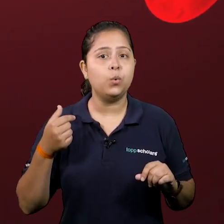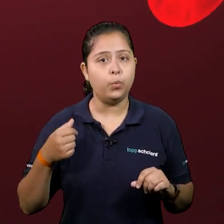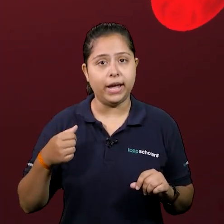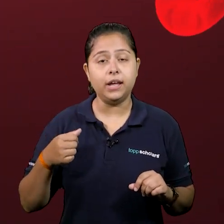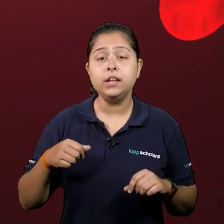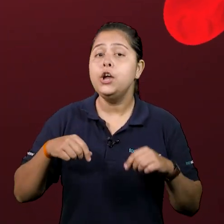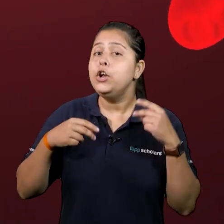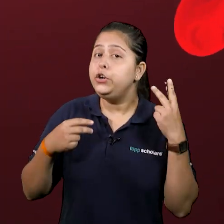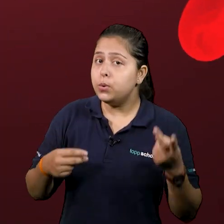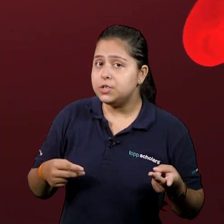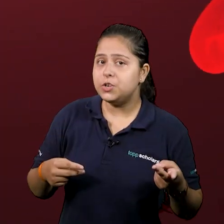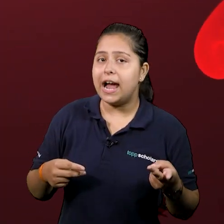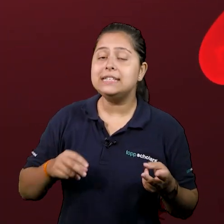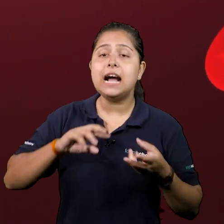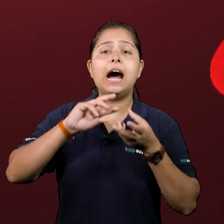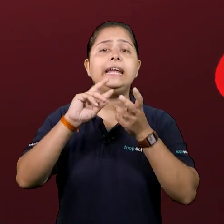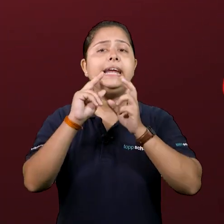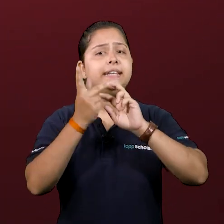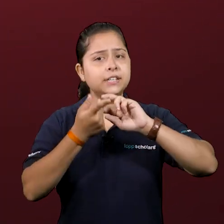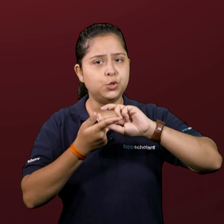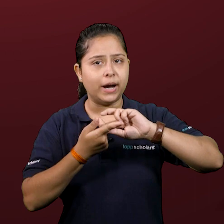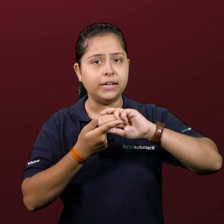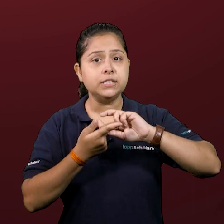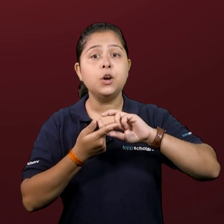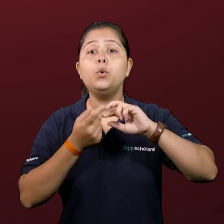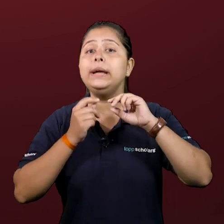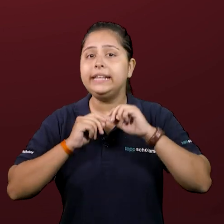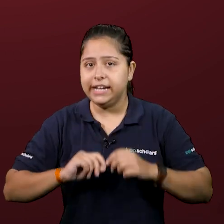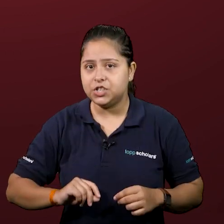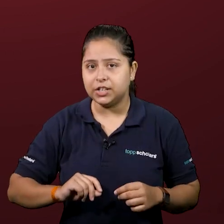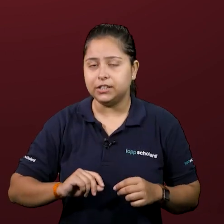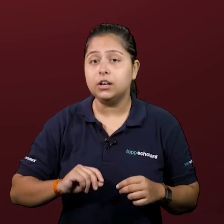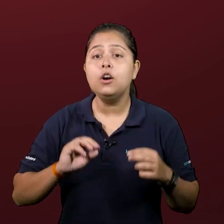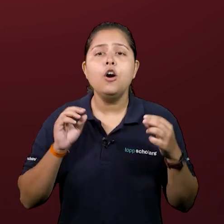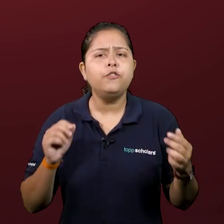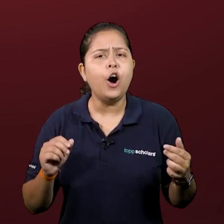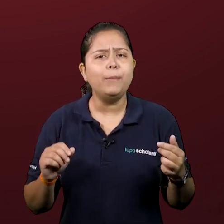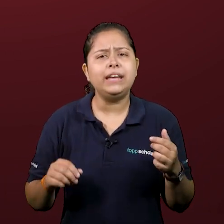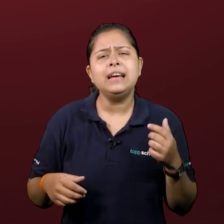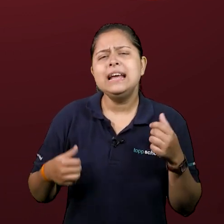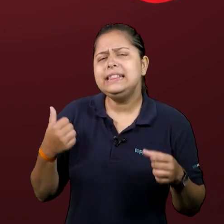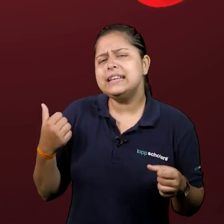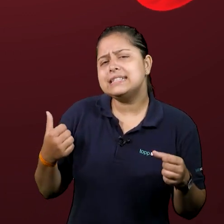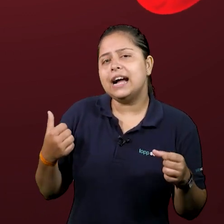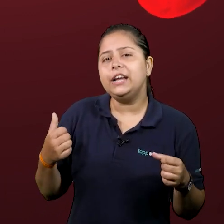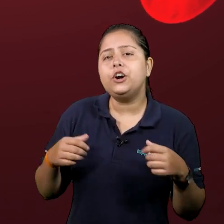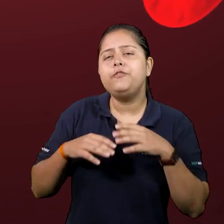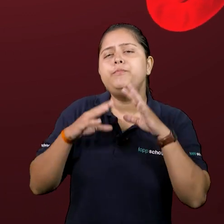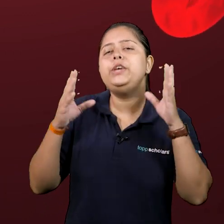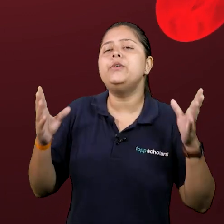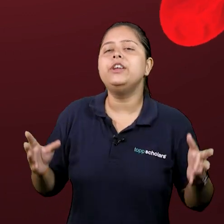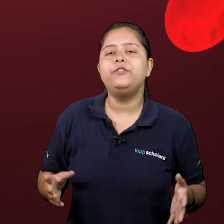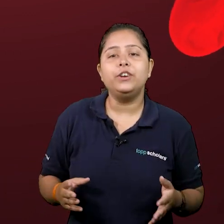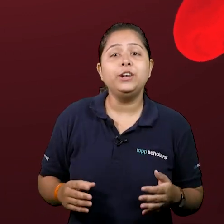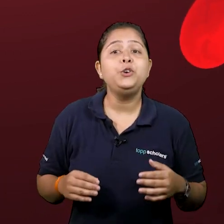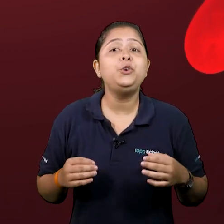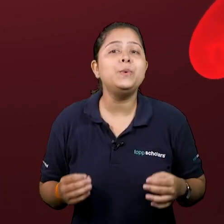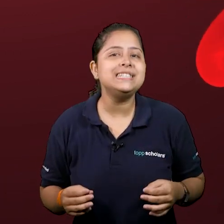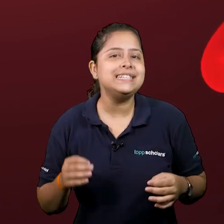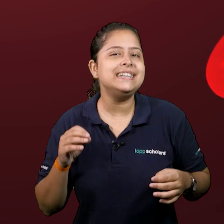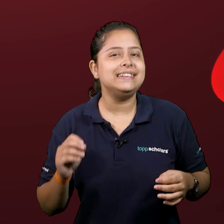helix where two strands are intertwined with each other, forming this kind of